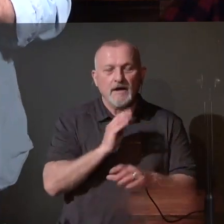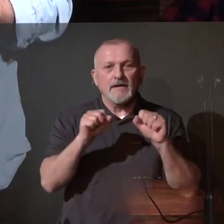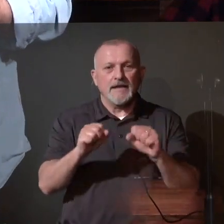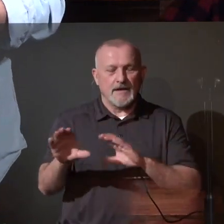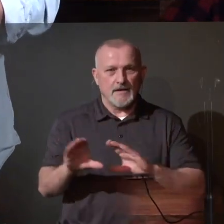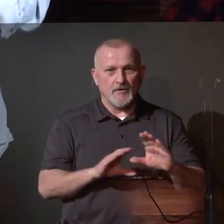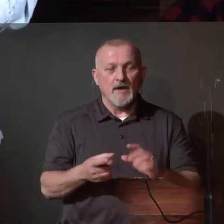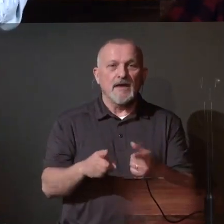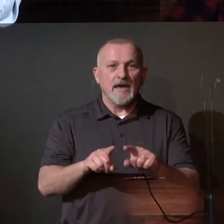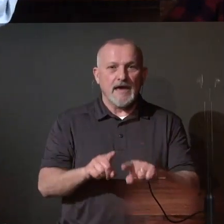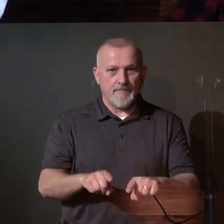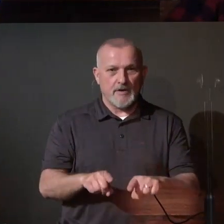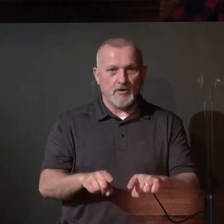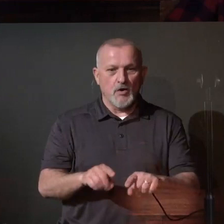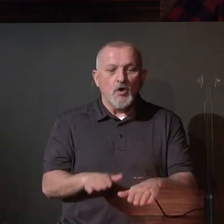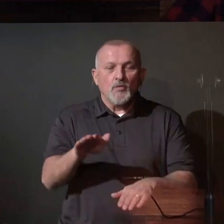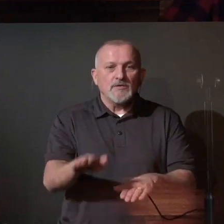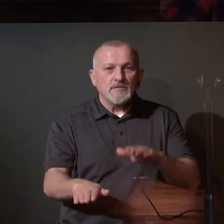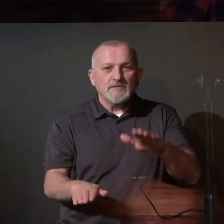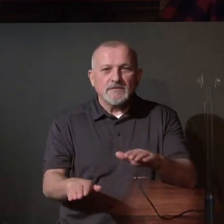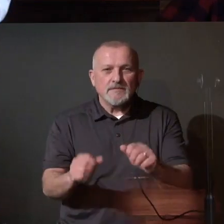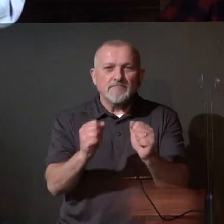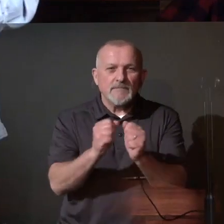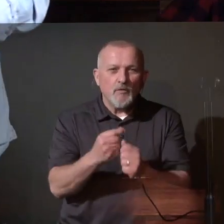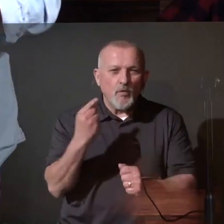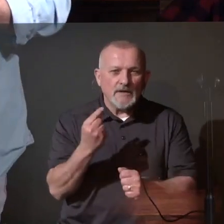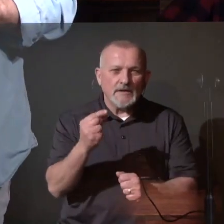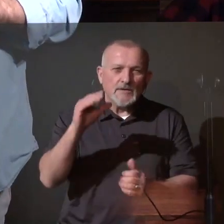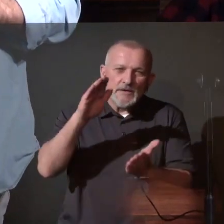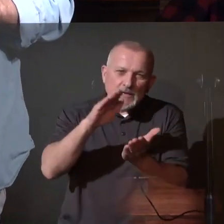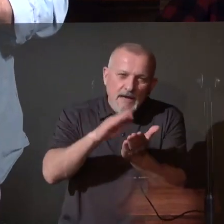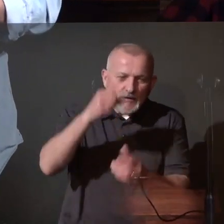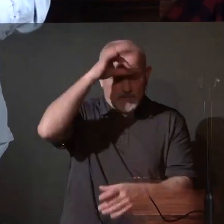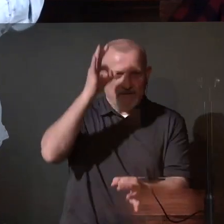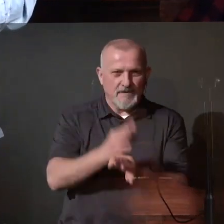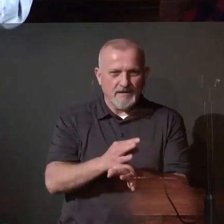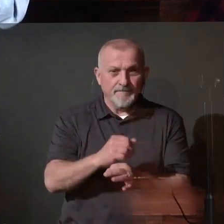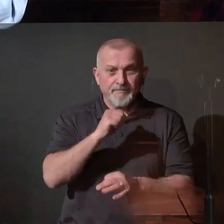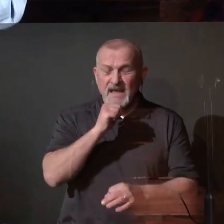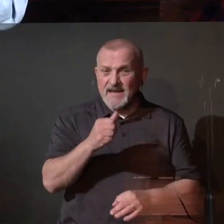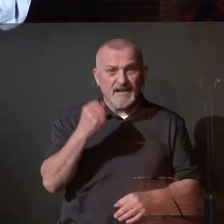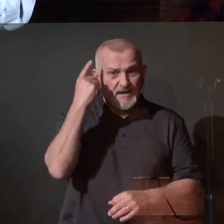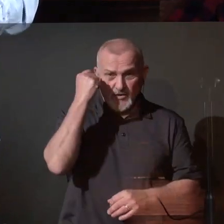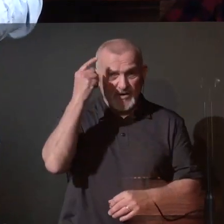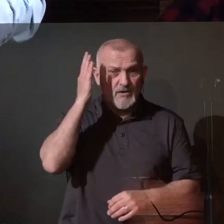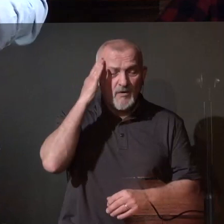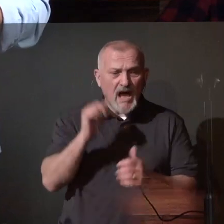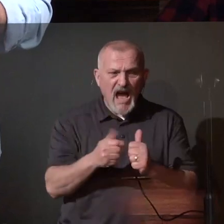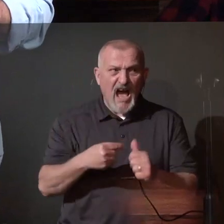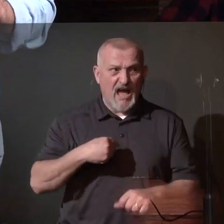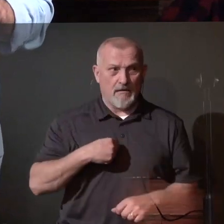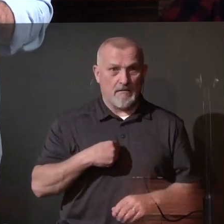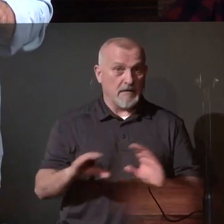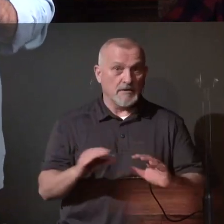do when you step out with just a little bit of faith. Not understanding, not knowing how you're going to do it, but it's